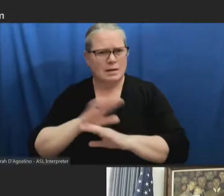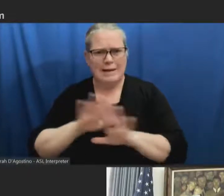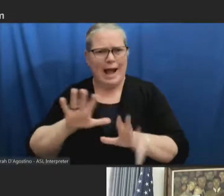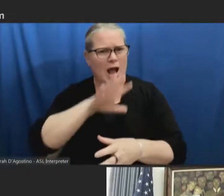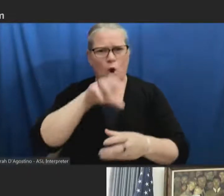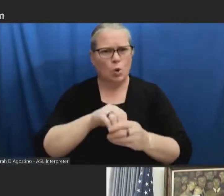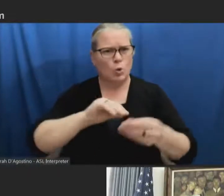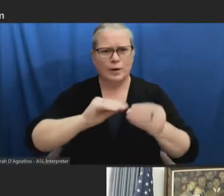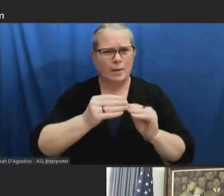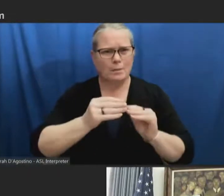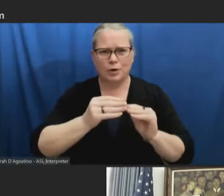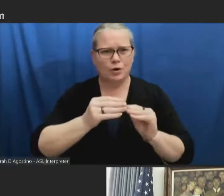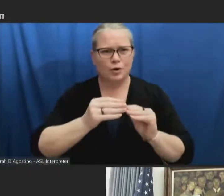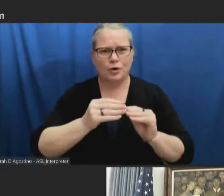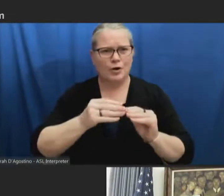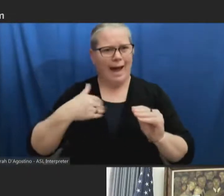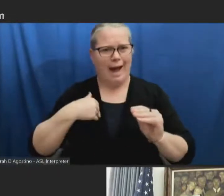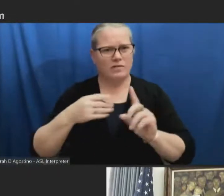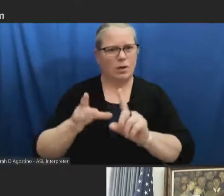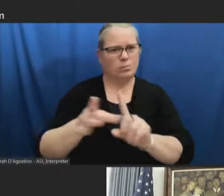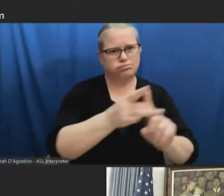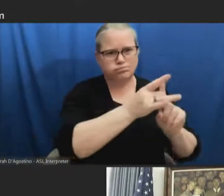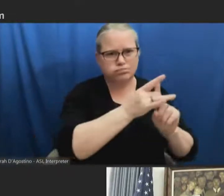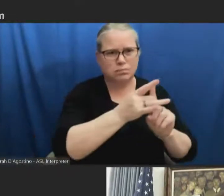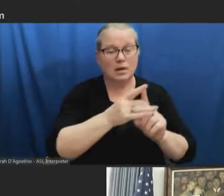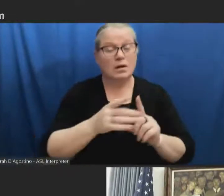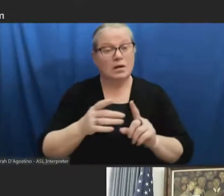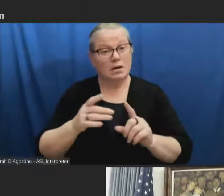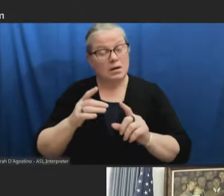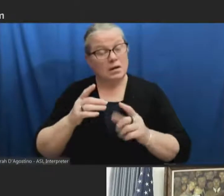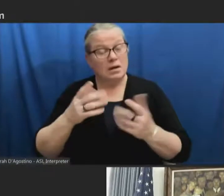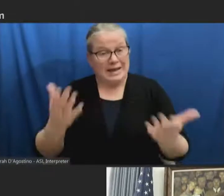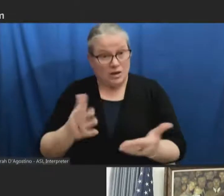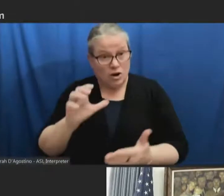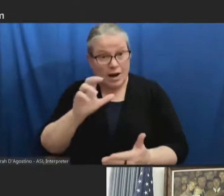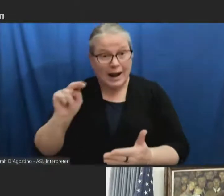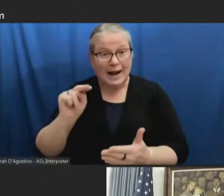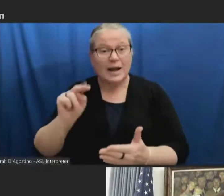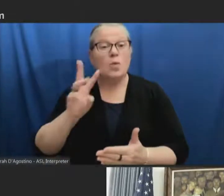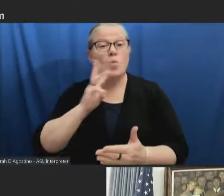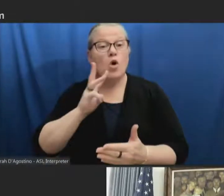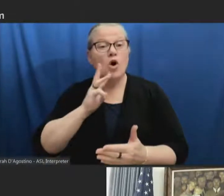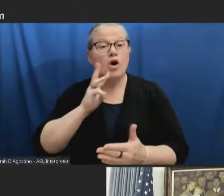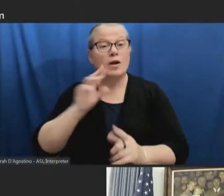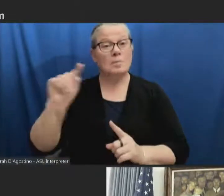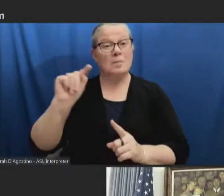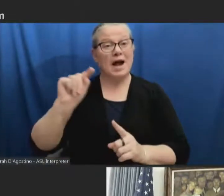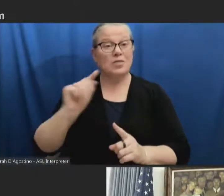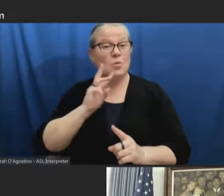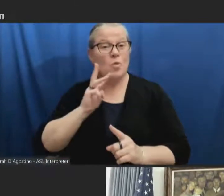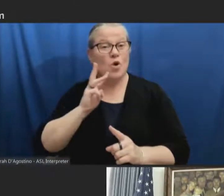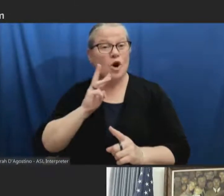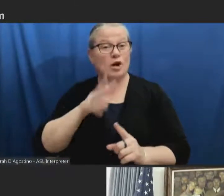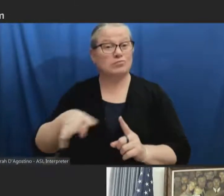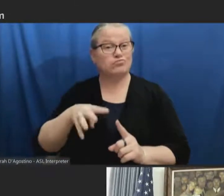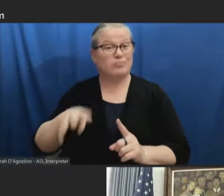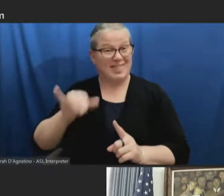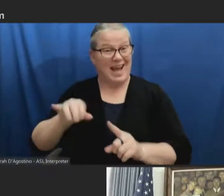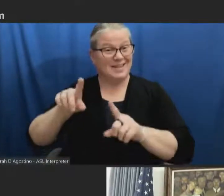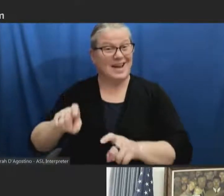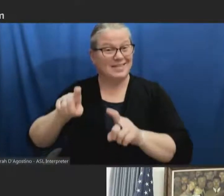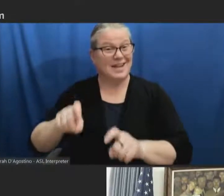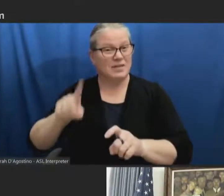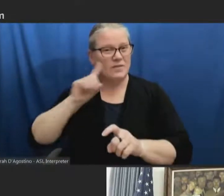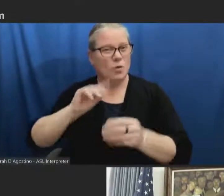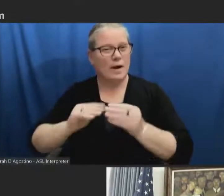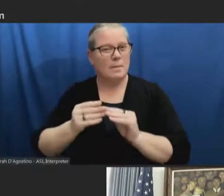of relying more on the wastewater testing that we're doing in Connecticut or some of those metrics that would be a little bit ahead of hospitalizations?